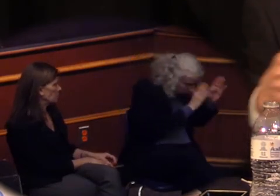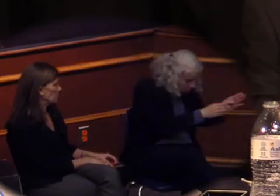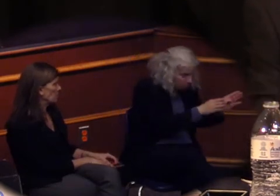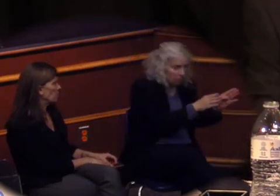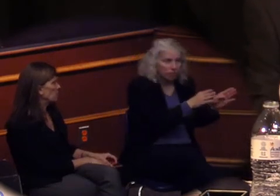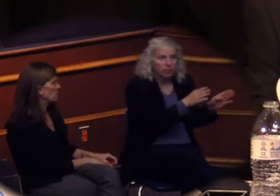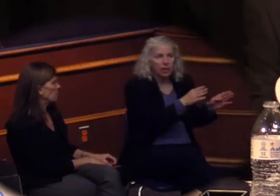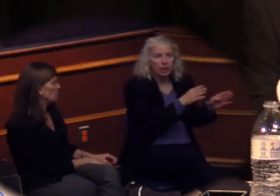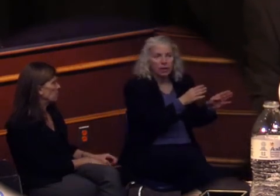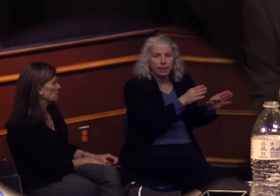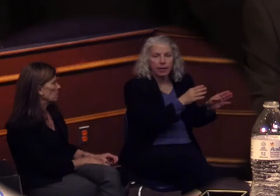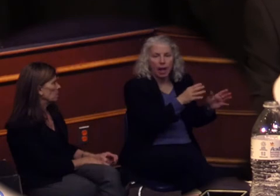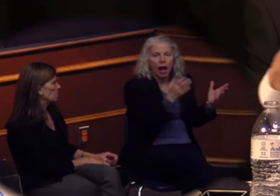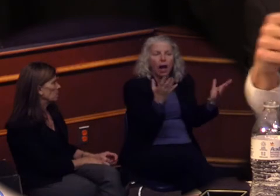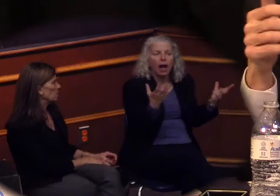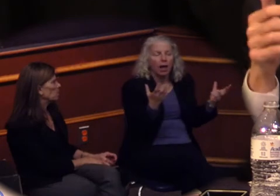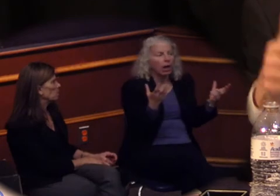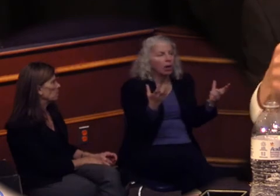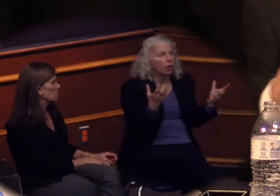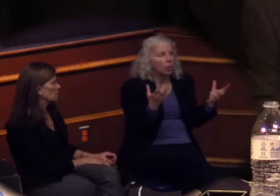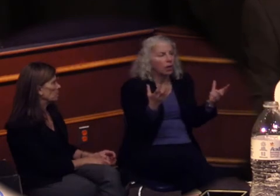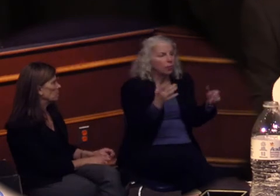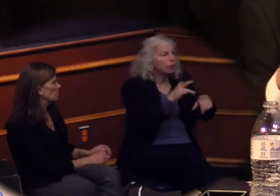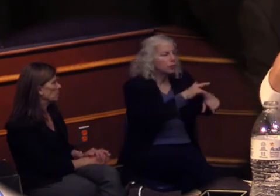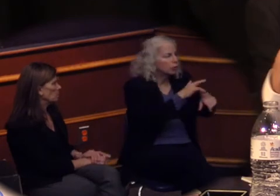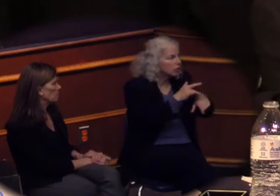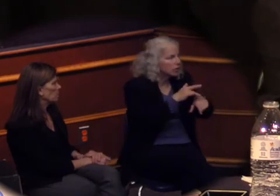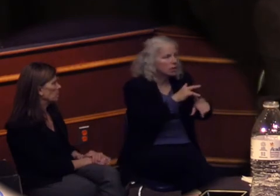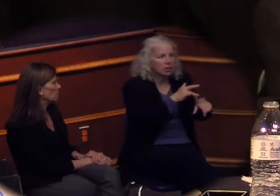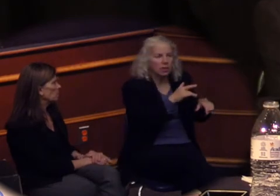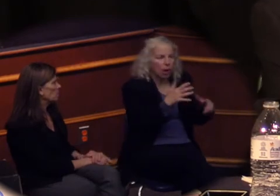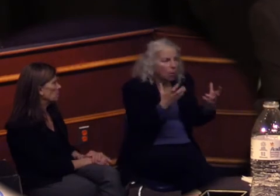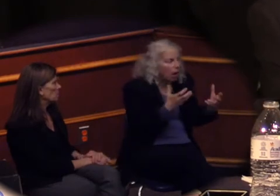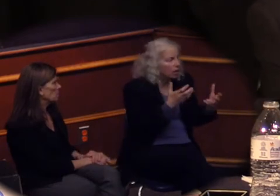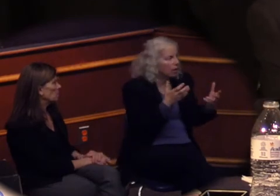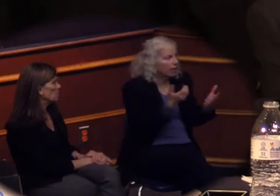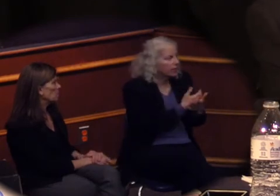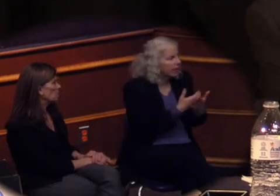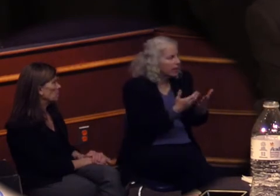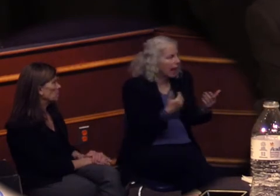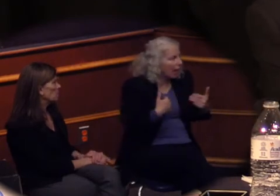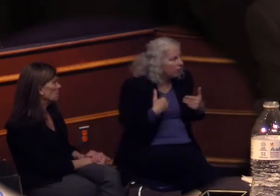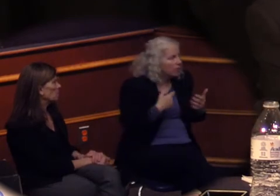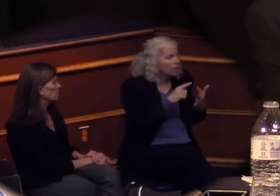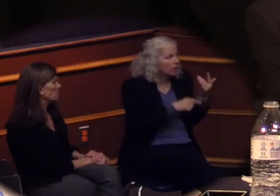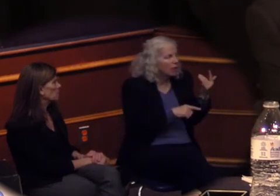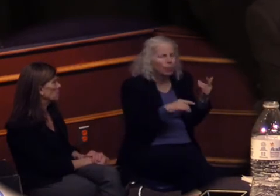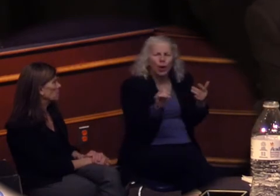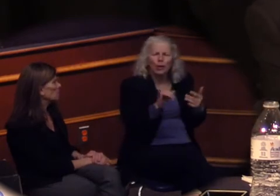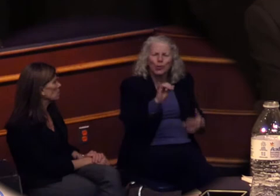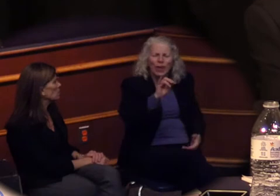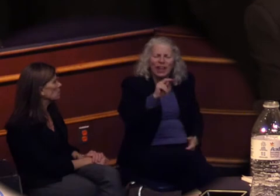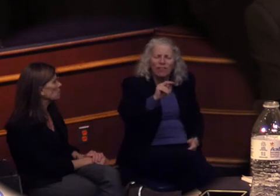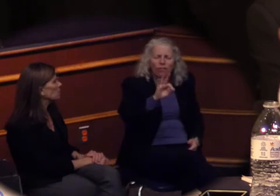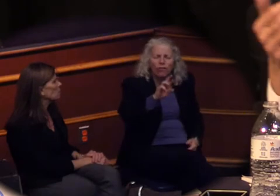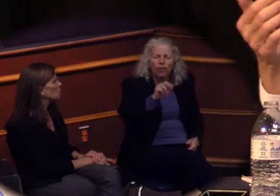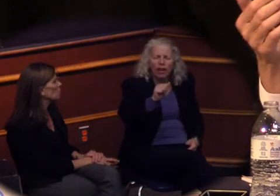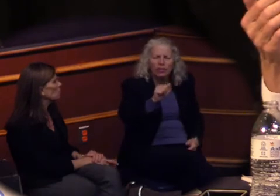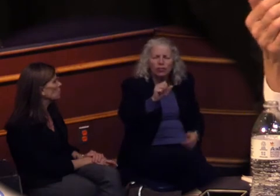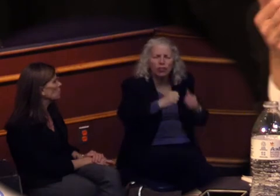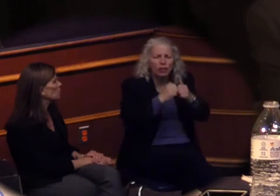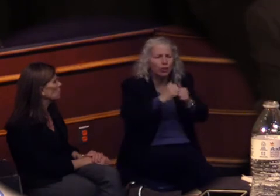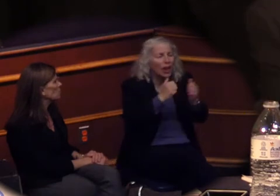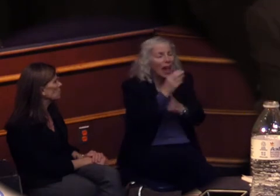ensuring that the resources are there, but also the fundamental question of infrastructure and connectivity. So